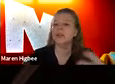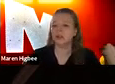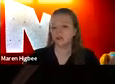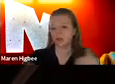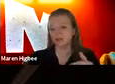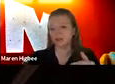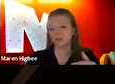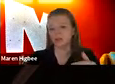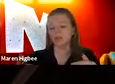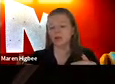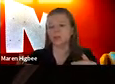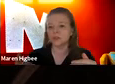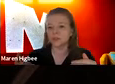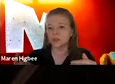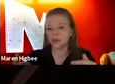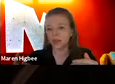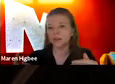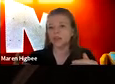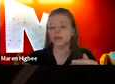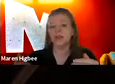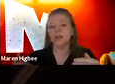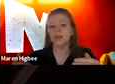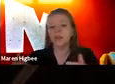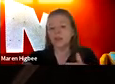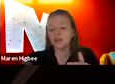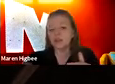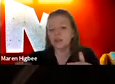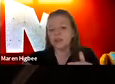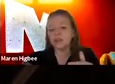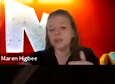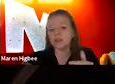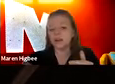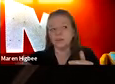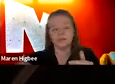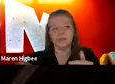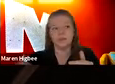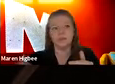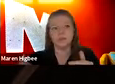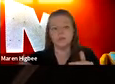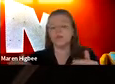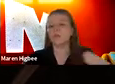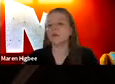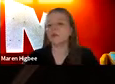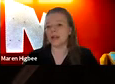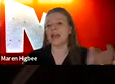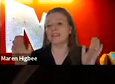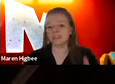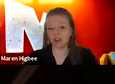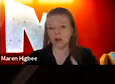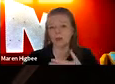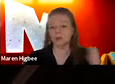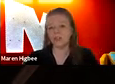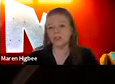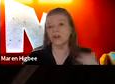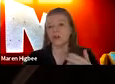and because of these interruptions in the connection, the, um, the pre-recording had to